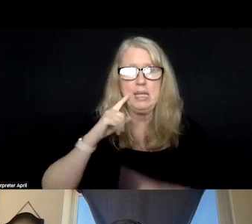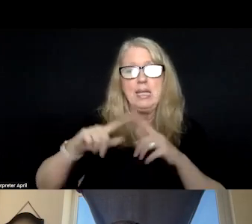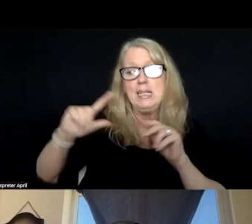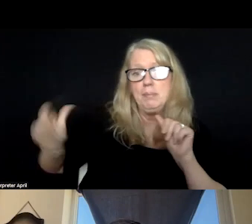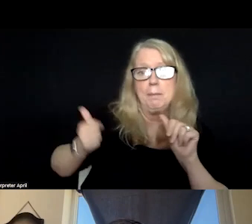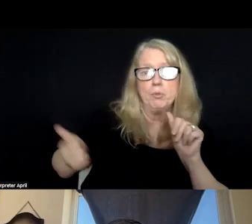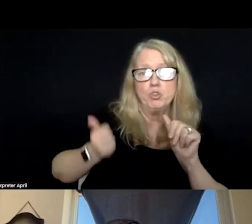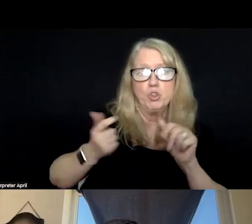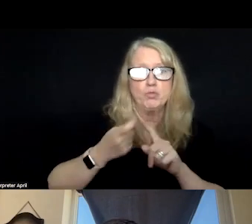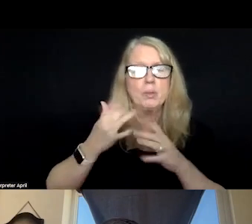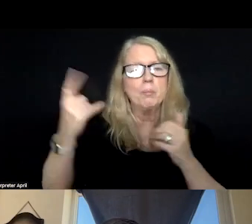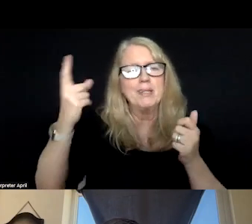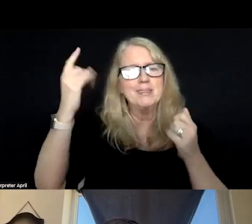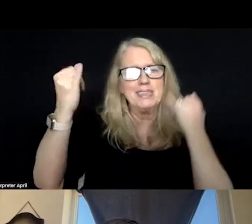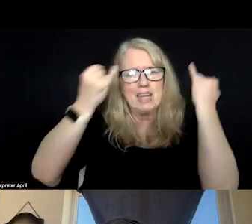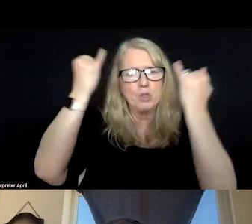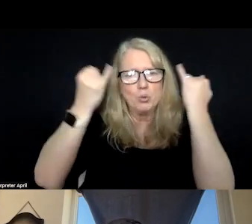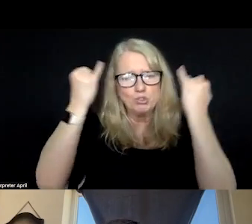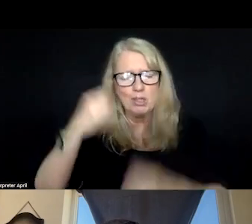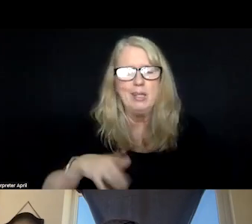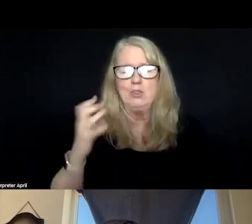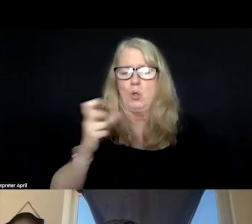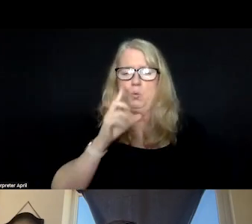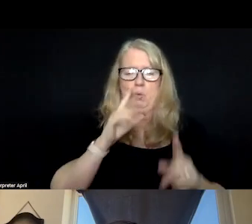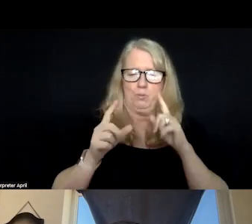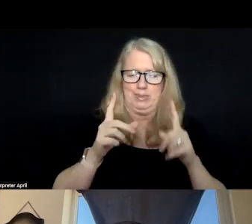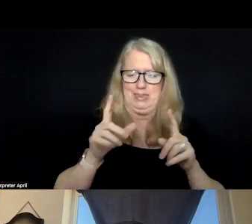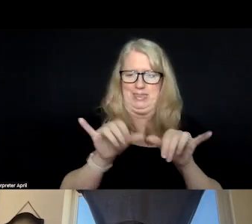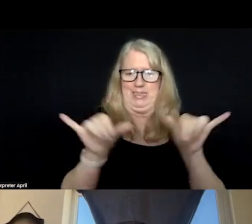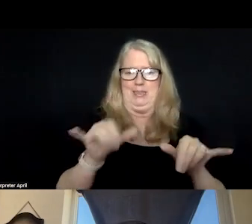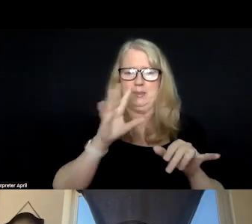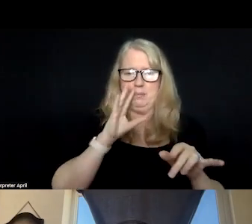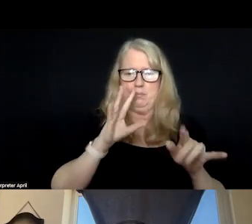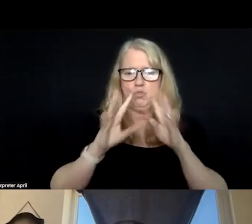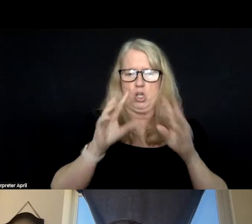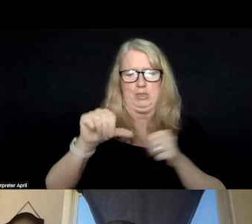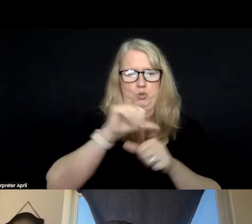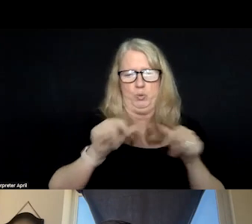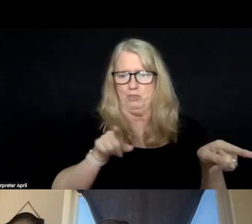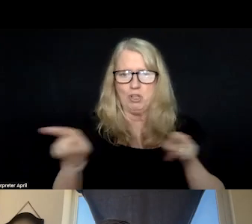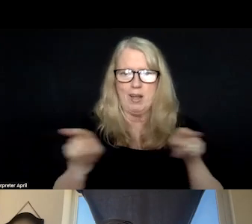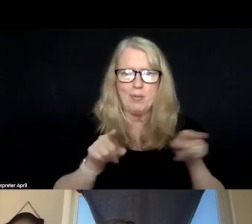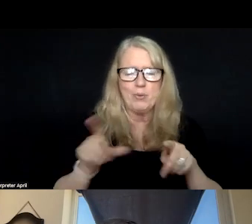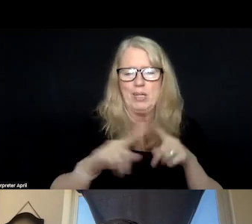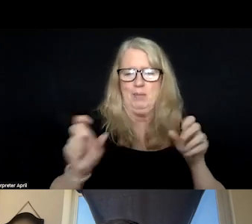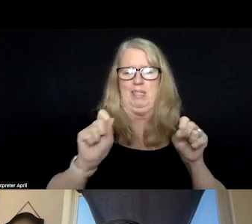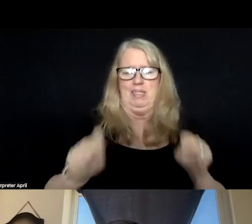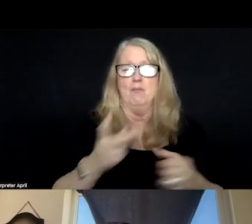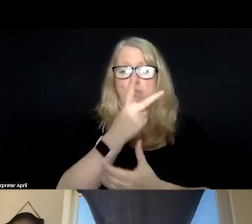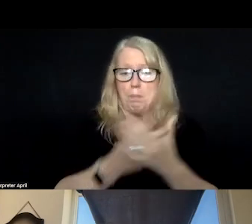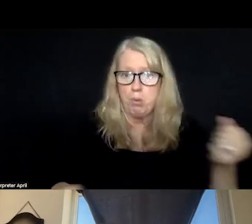somebody. And so when we talk about systems that talk to each other, when we talk about needing there to be the capacity for